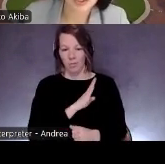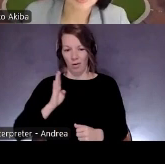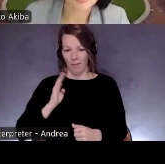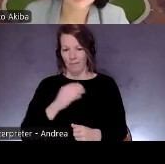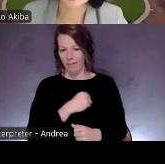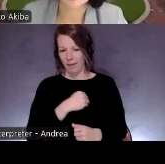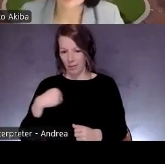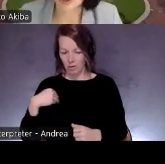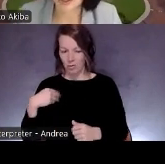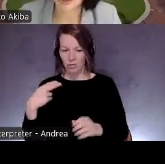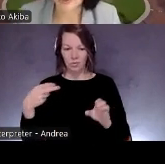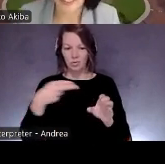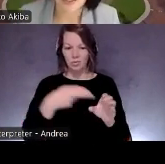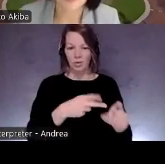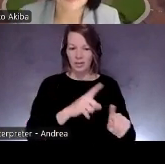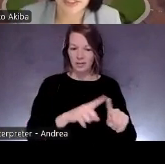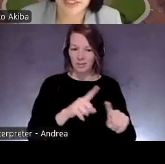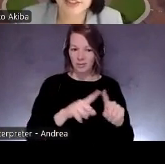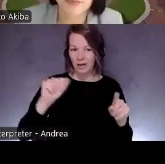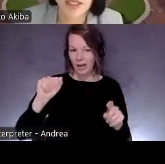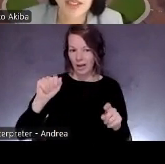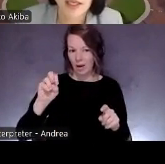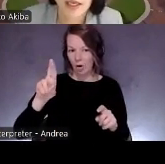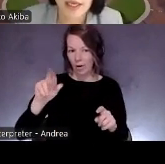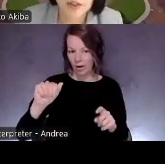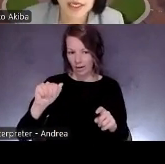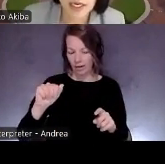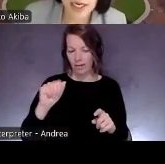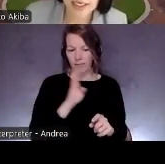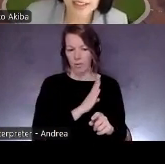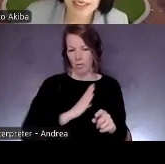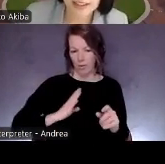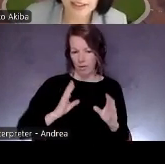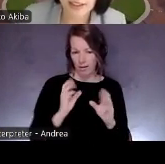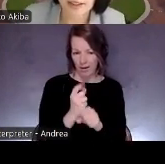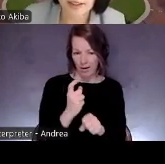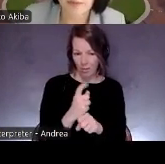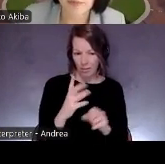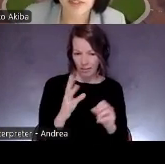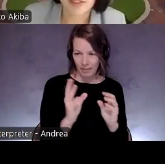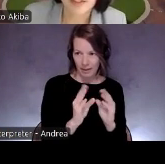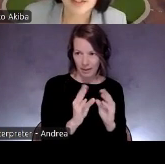American Educational Research Association annual meetings. And so I